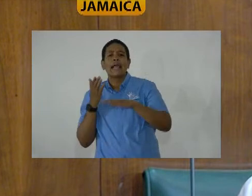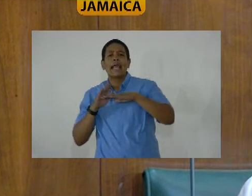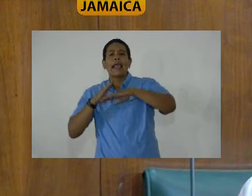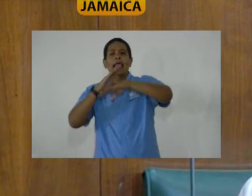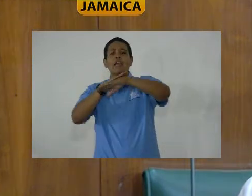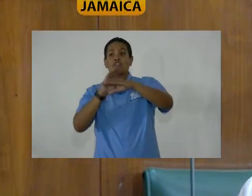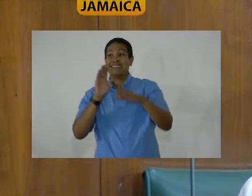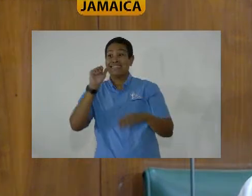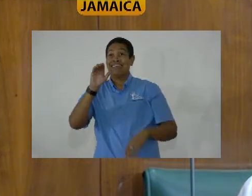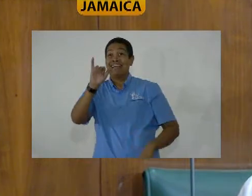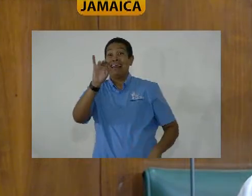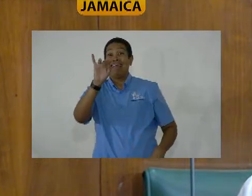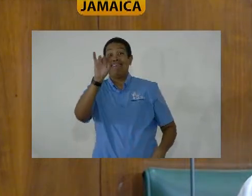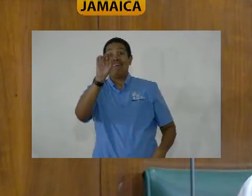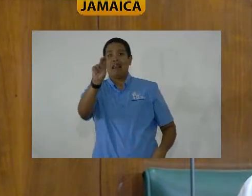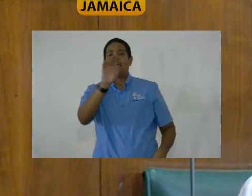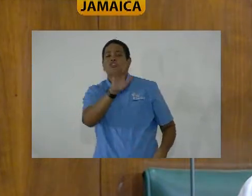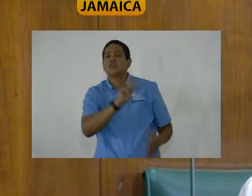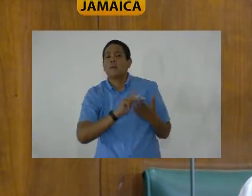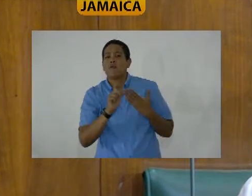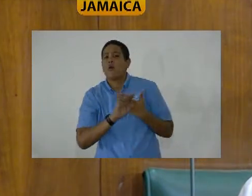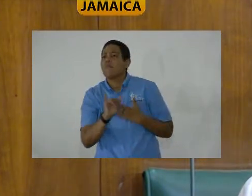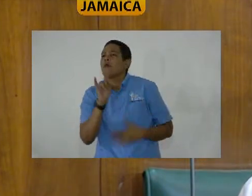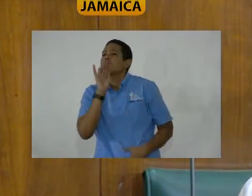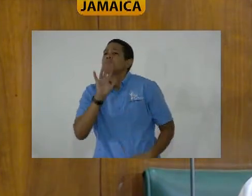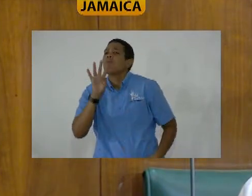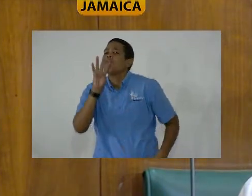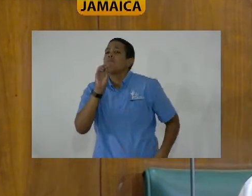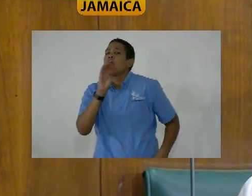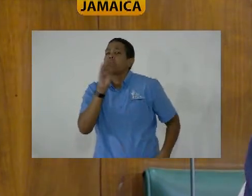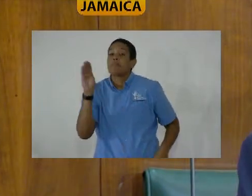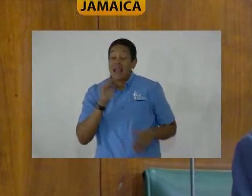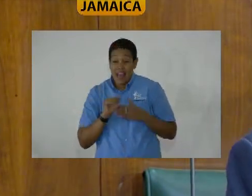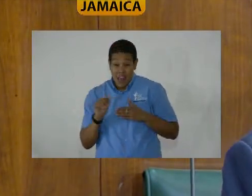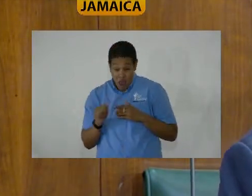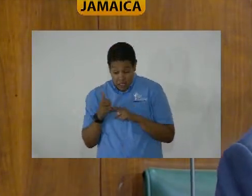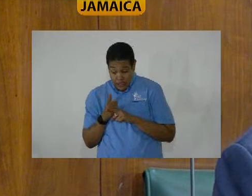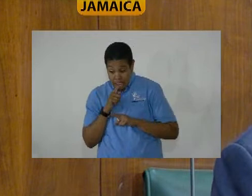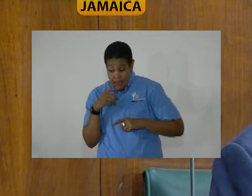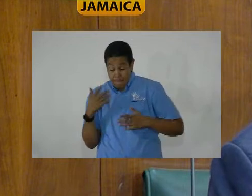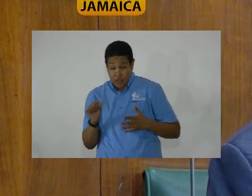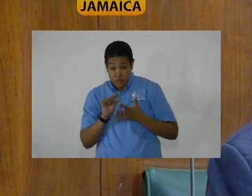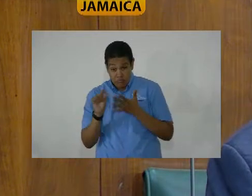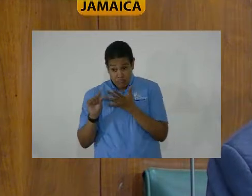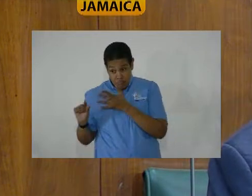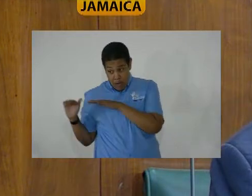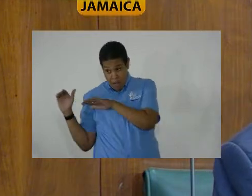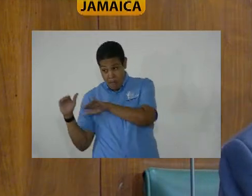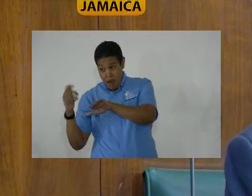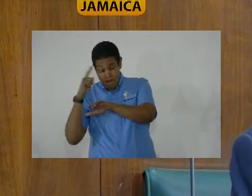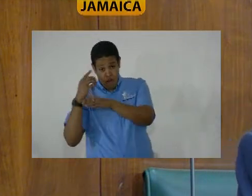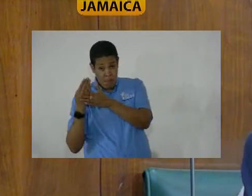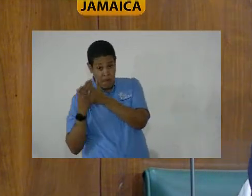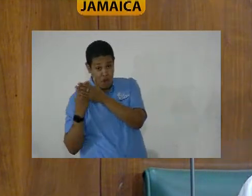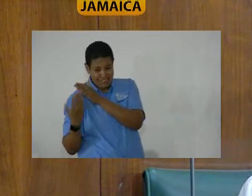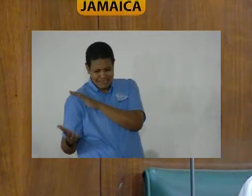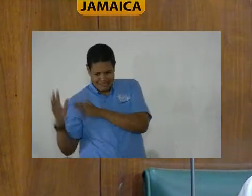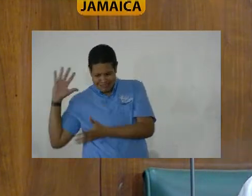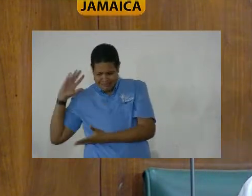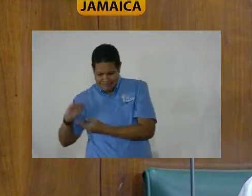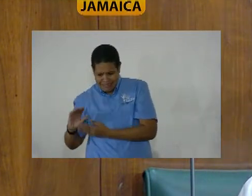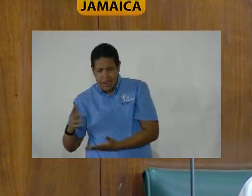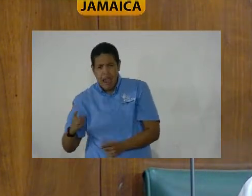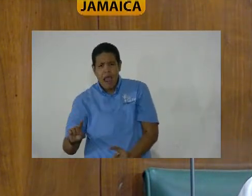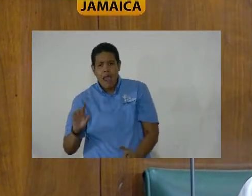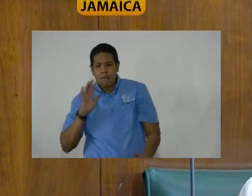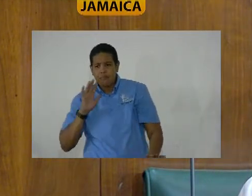inflation globally, that some $40 billion be reallocated from the budgeted sums to